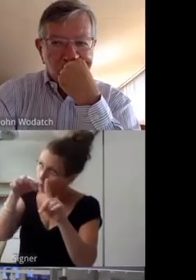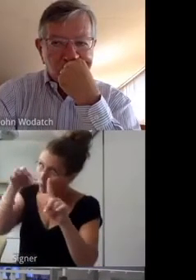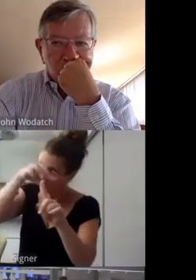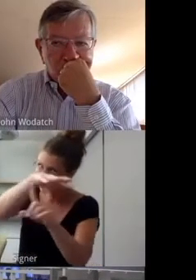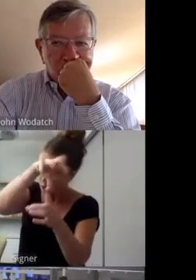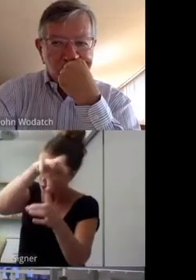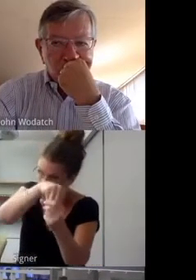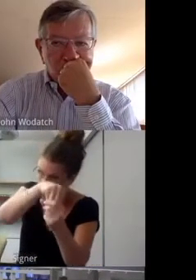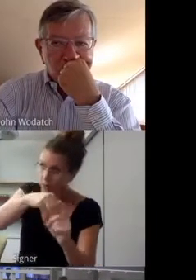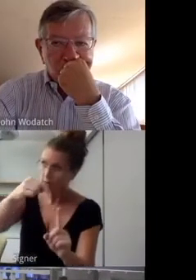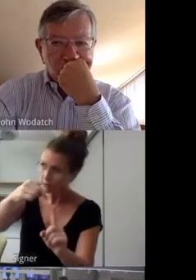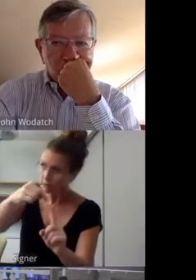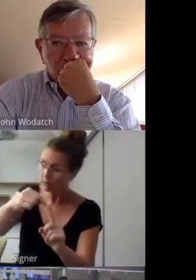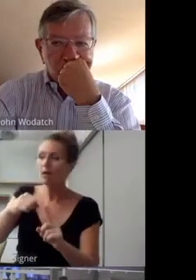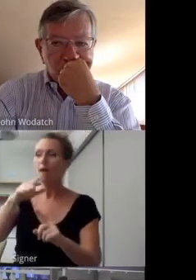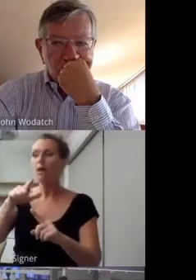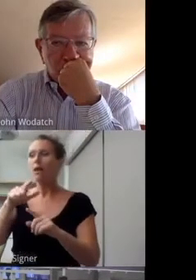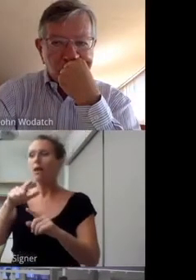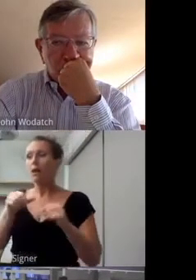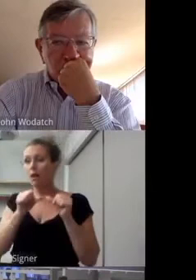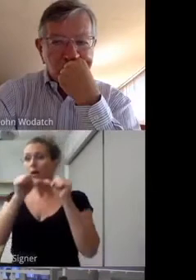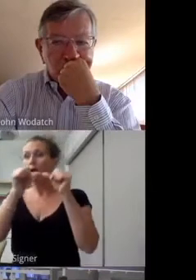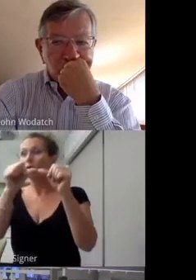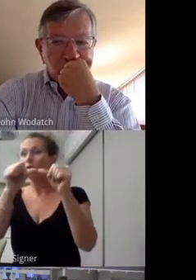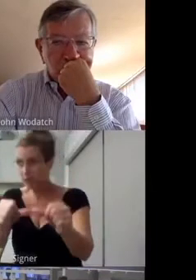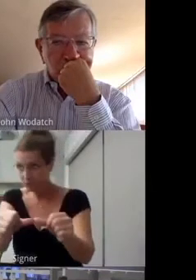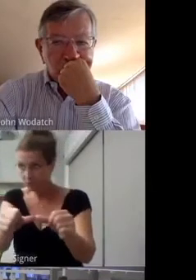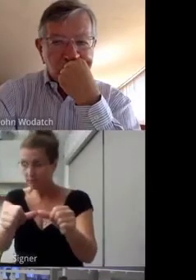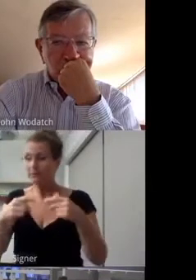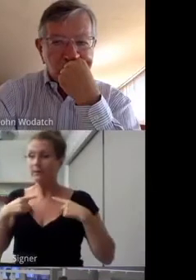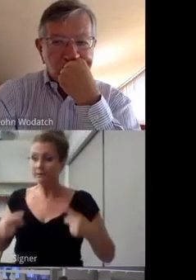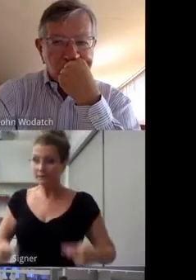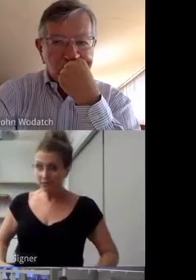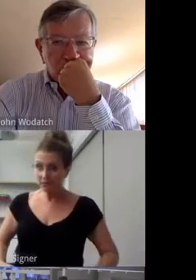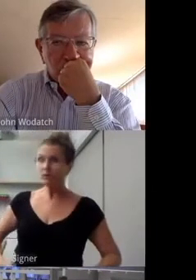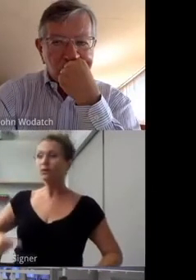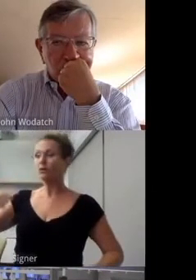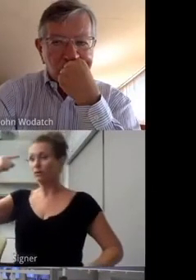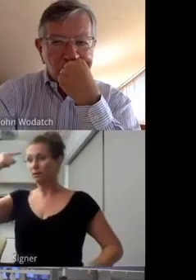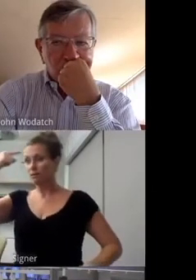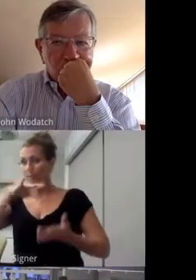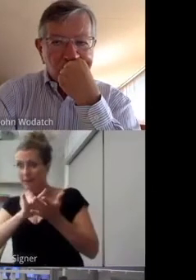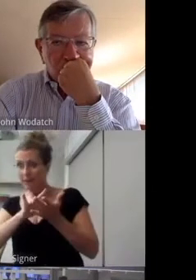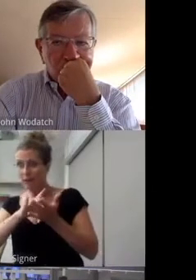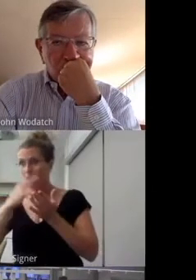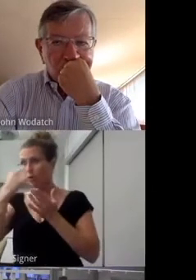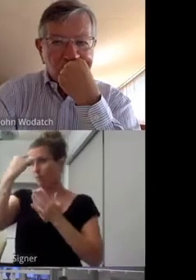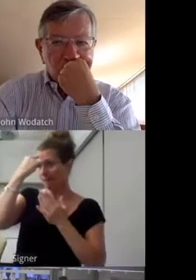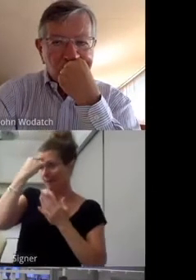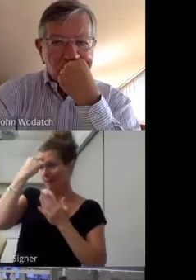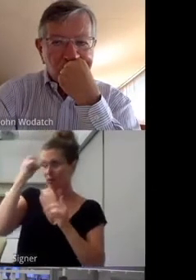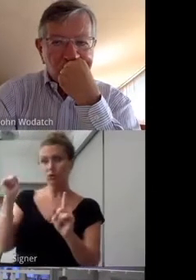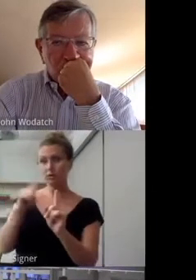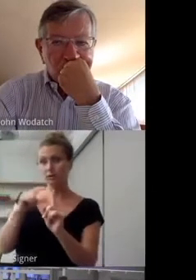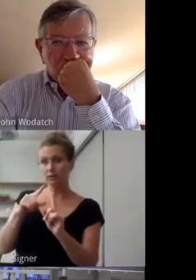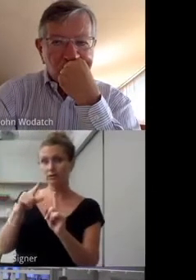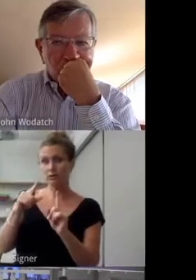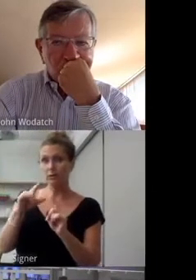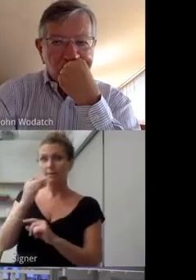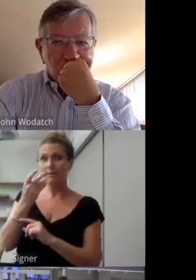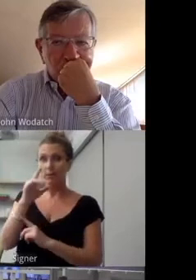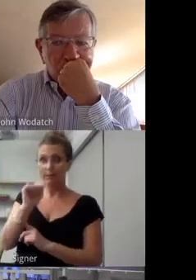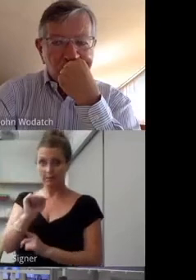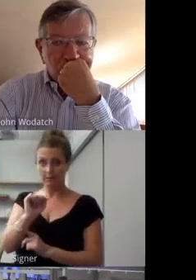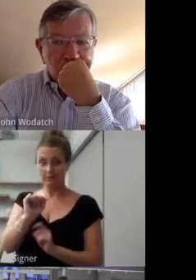long-term physical, mental, intellectual, or sensory impairments. Now here's the key, which in interaction